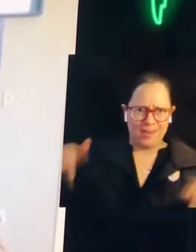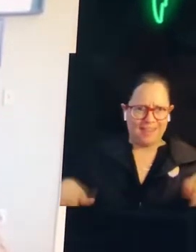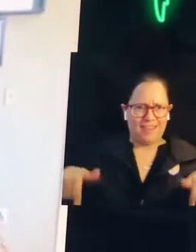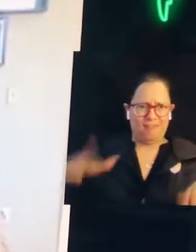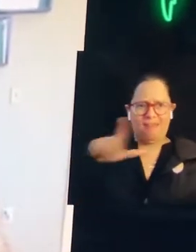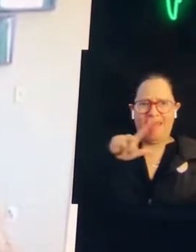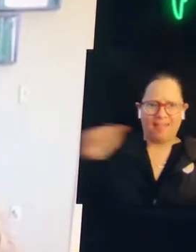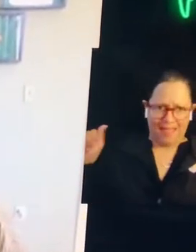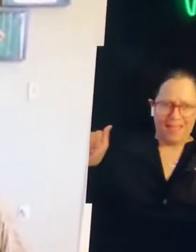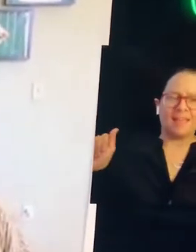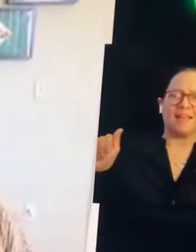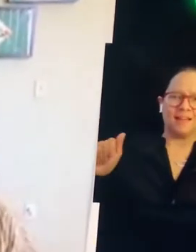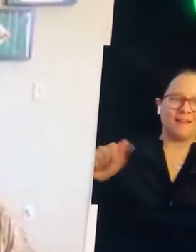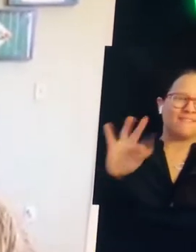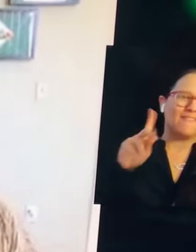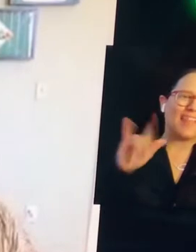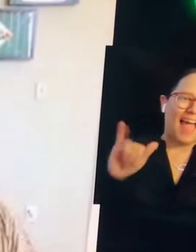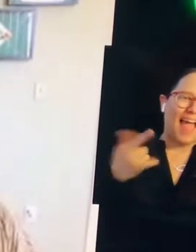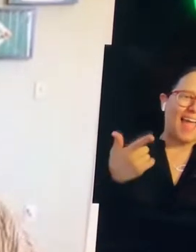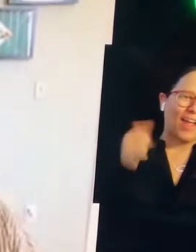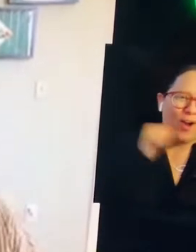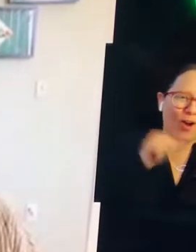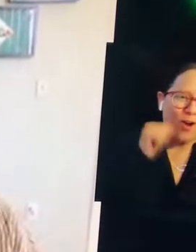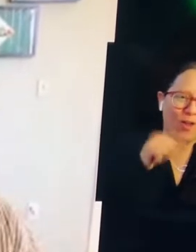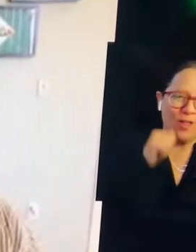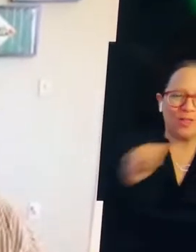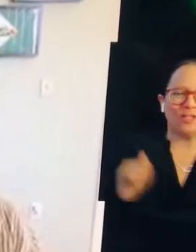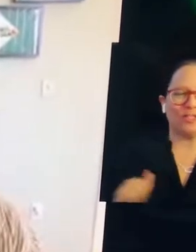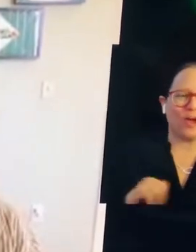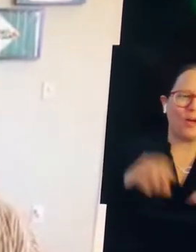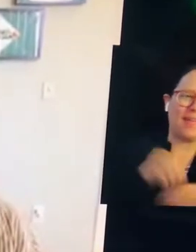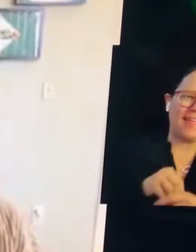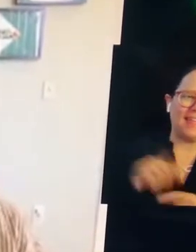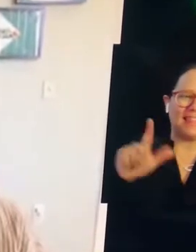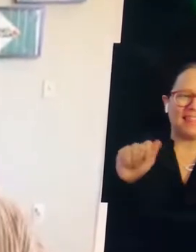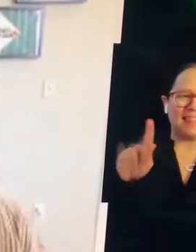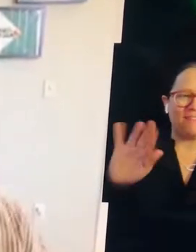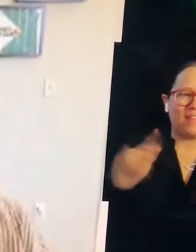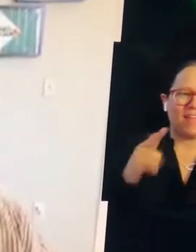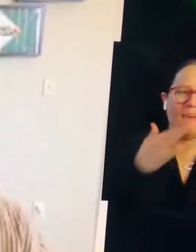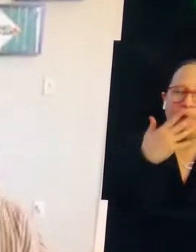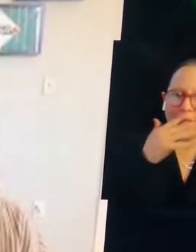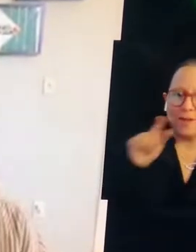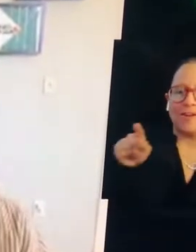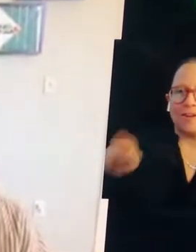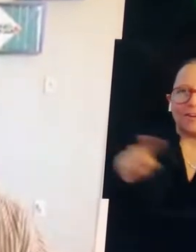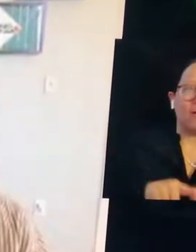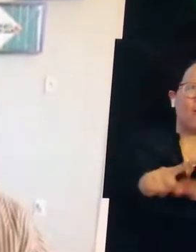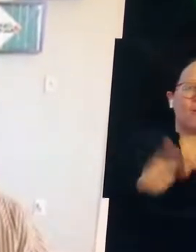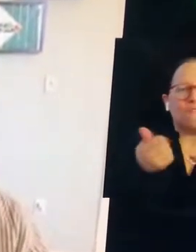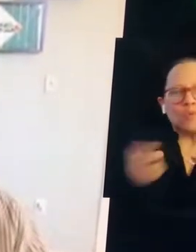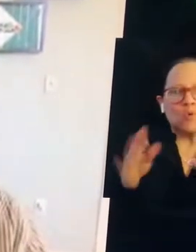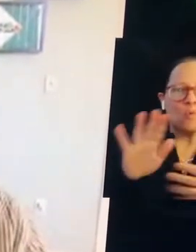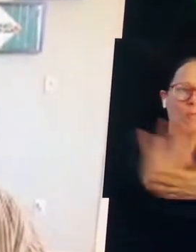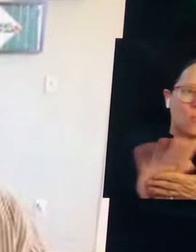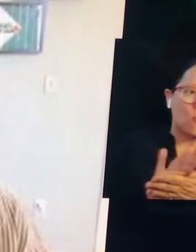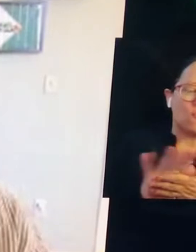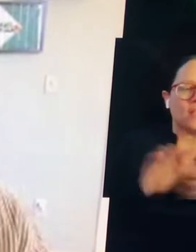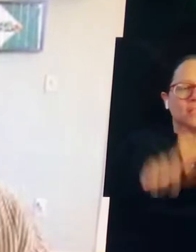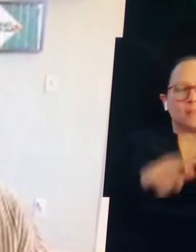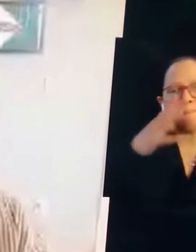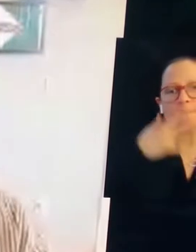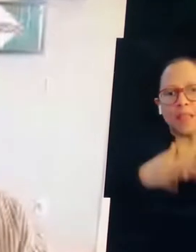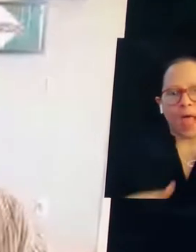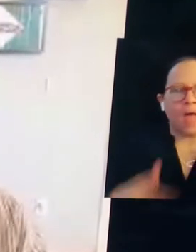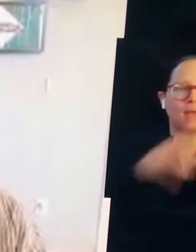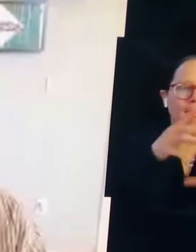was a fly girl on that show in Living Color. And then she did a couple of movies, Blood and Wine and Money